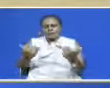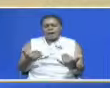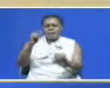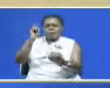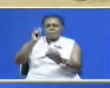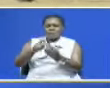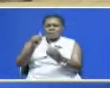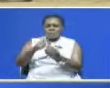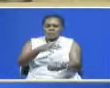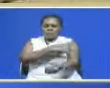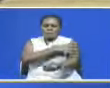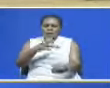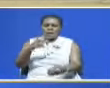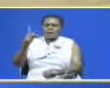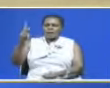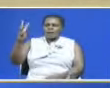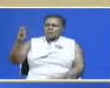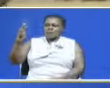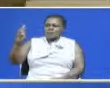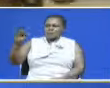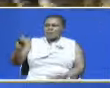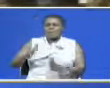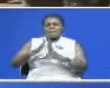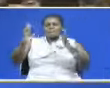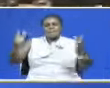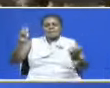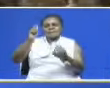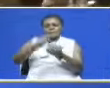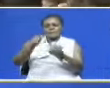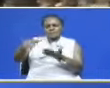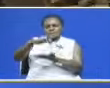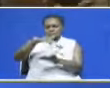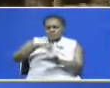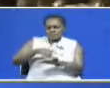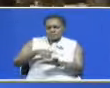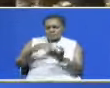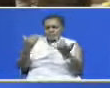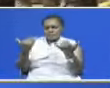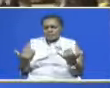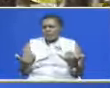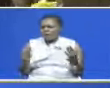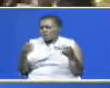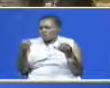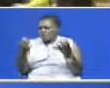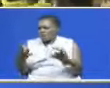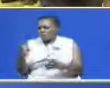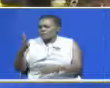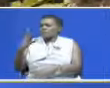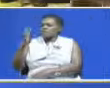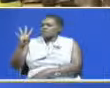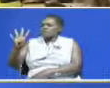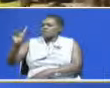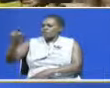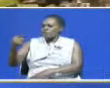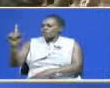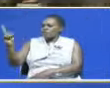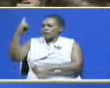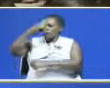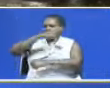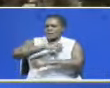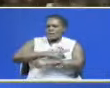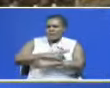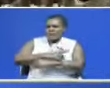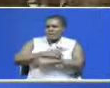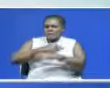testing capacity of Kemri, one of the largest testing centers for COVID-19, stands at 4,000 per day, which is